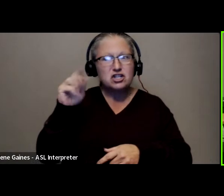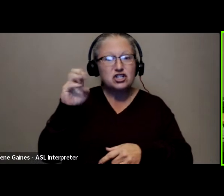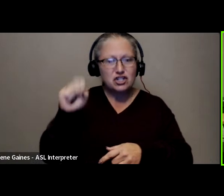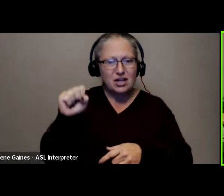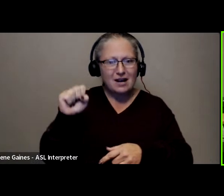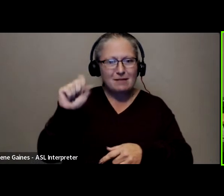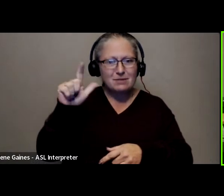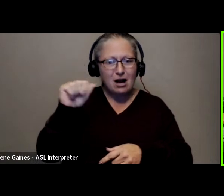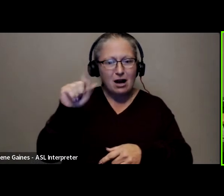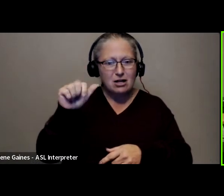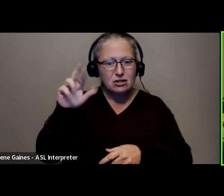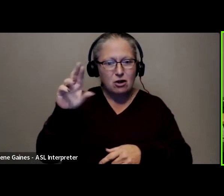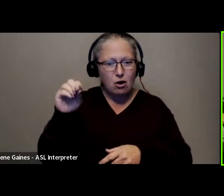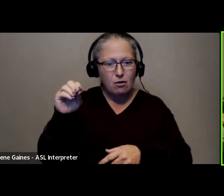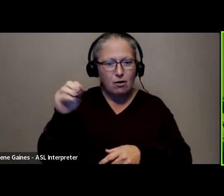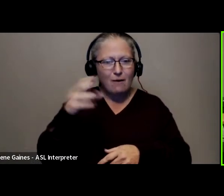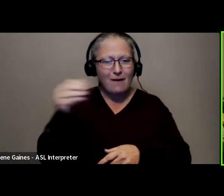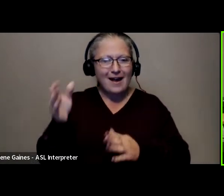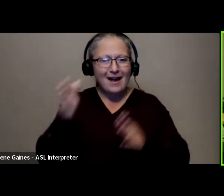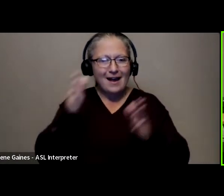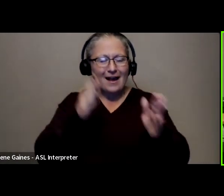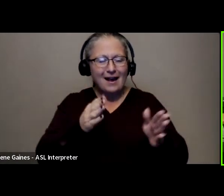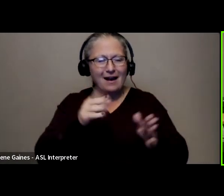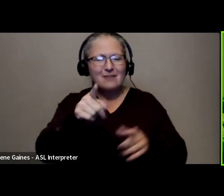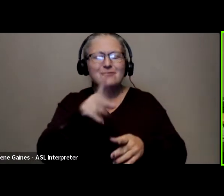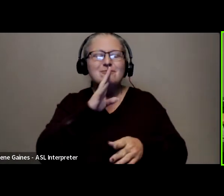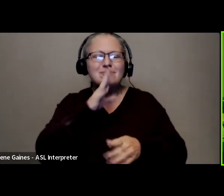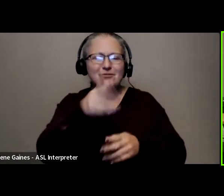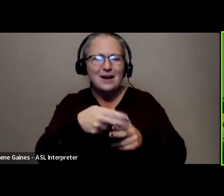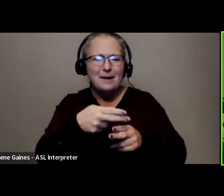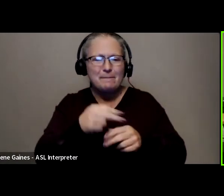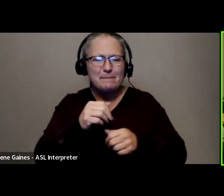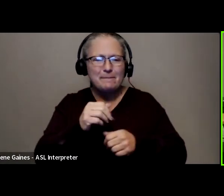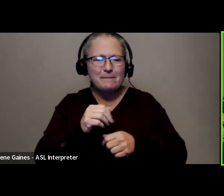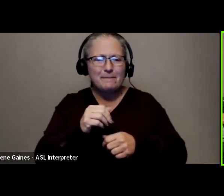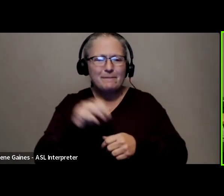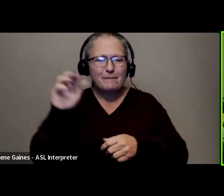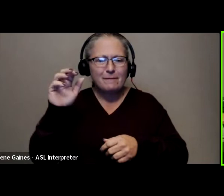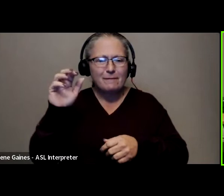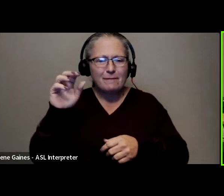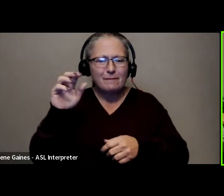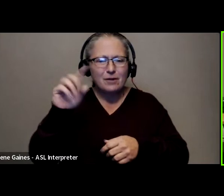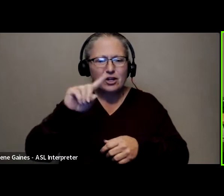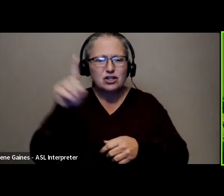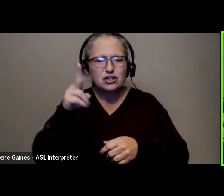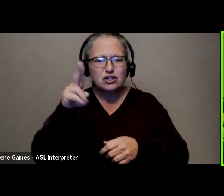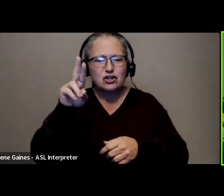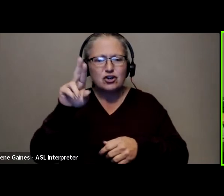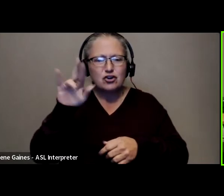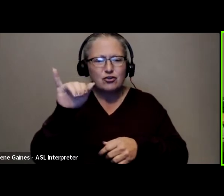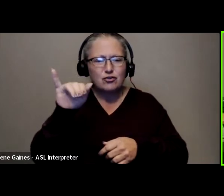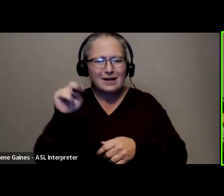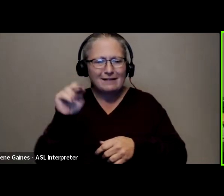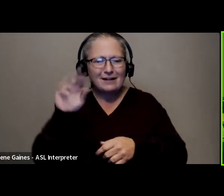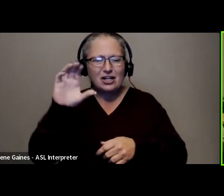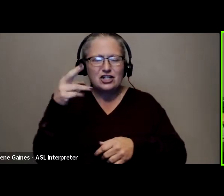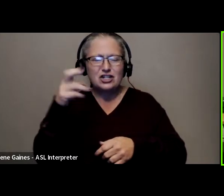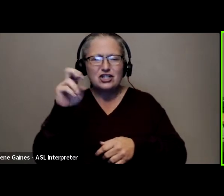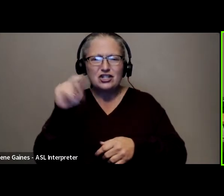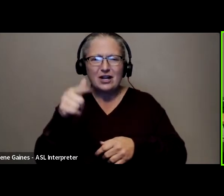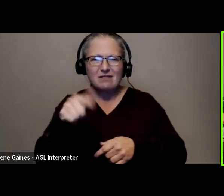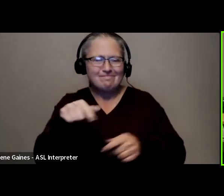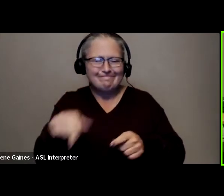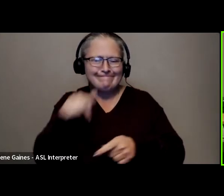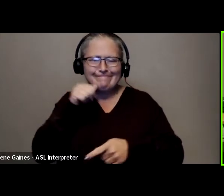Lazaro. And why don't you say your name? Zareen Chang. Zareen Chang. Okay. It's not right